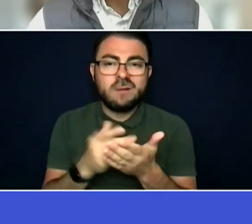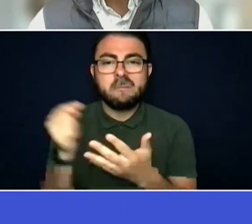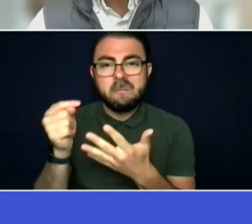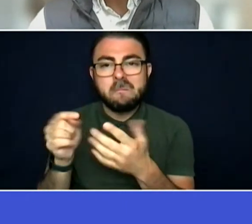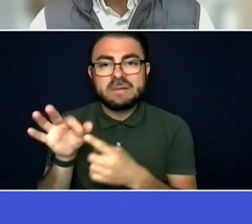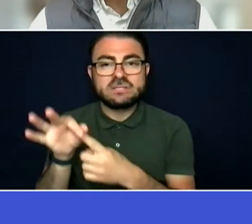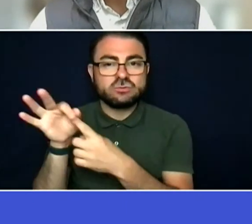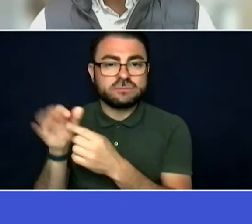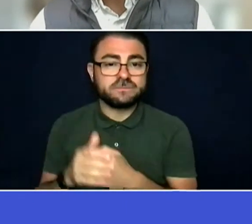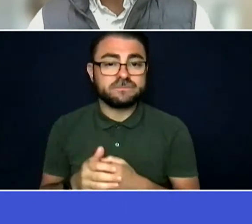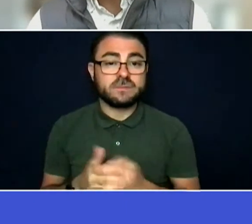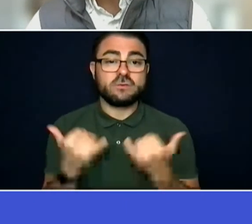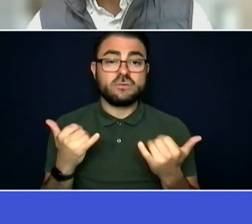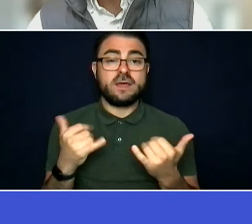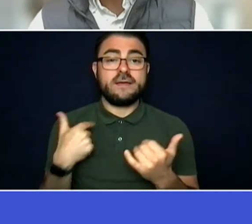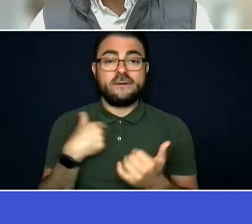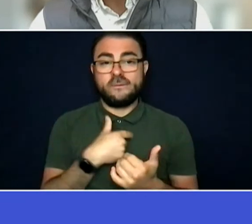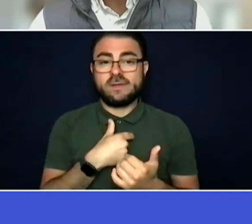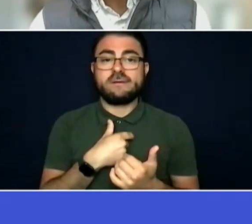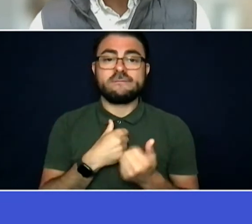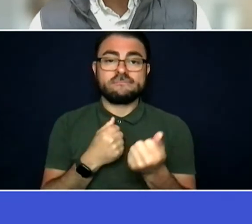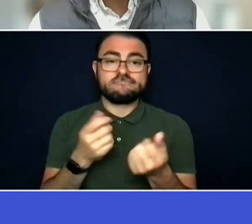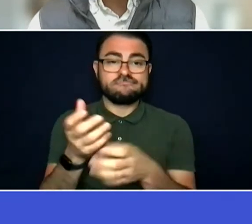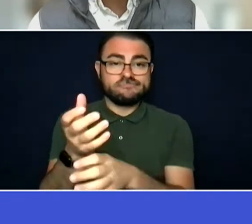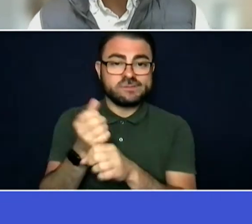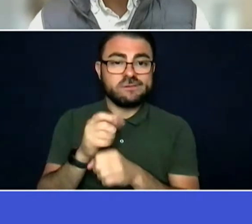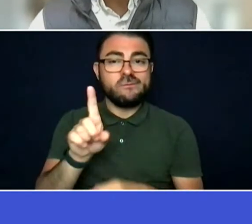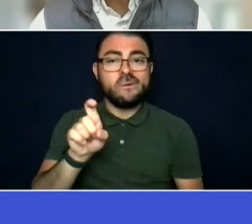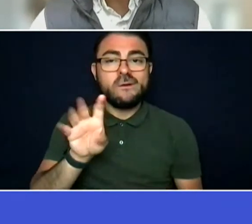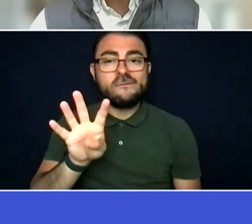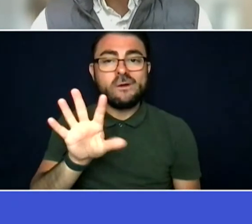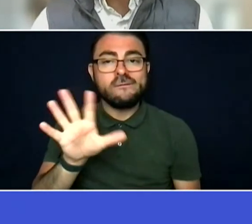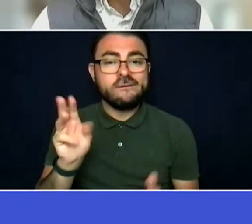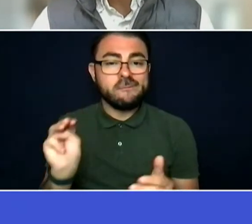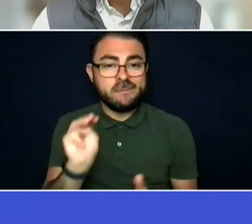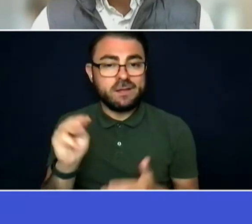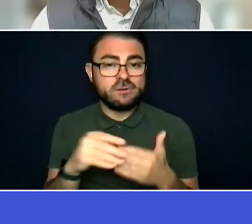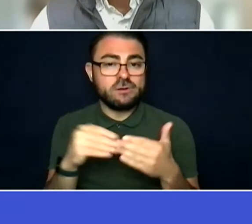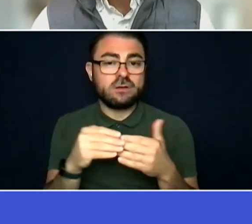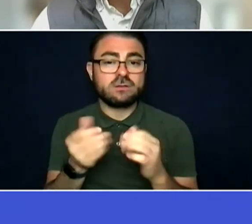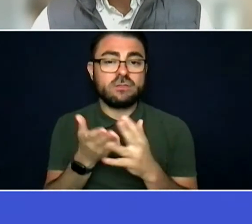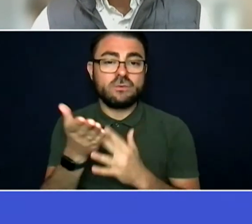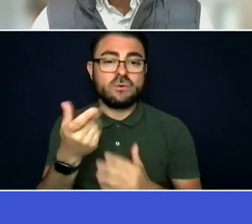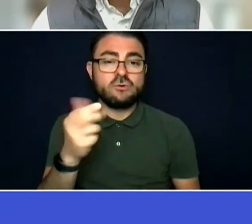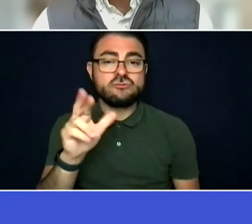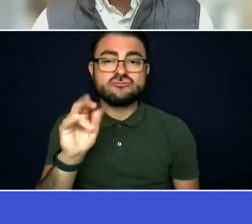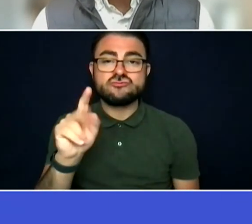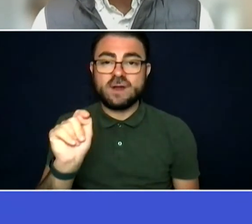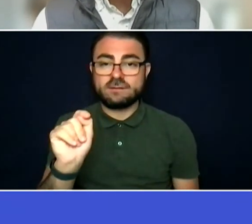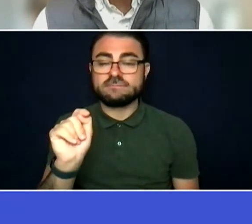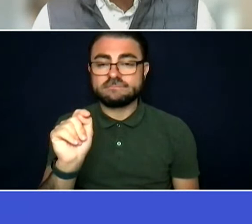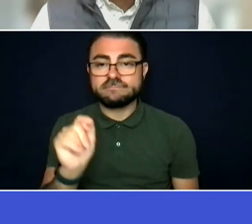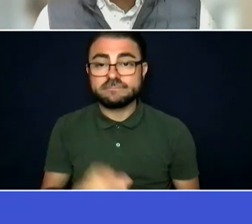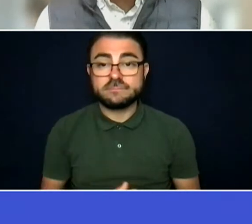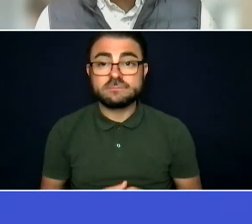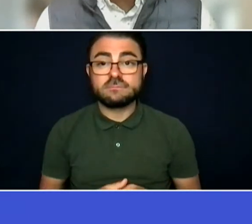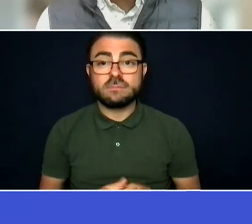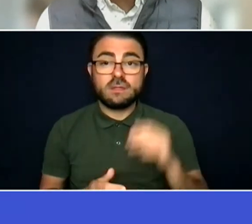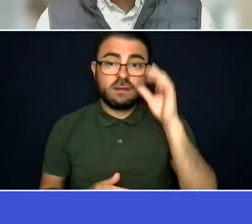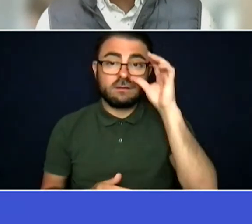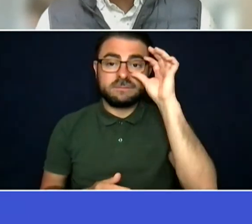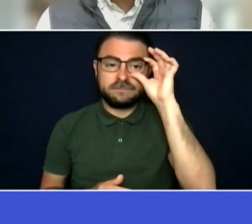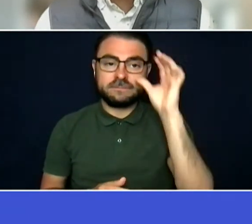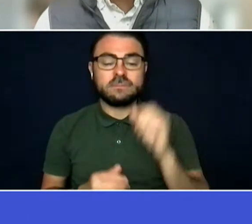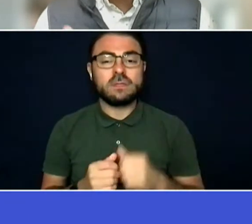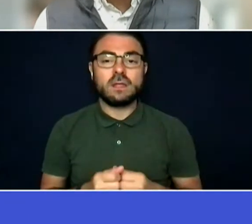over $145 million in grants through our community responsive grants pathways. And so as folks think about this, we generally encourage